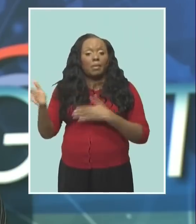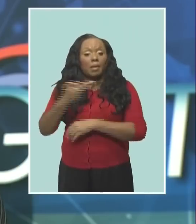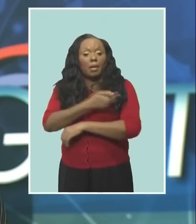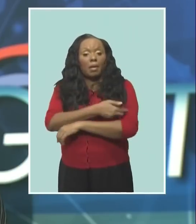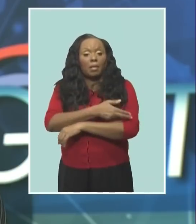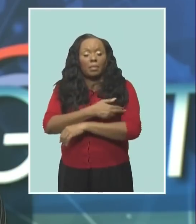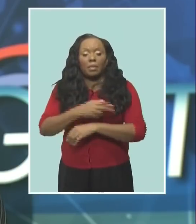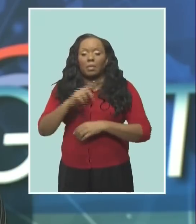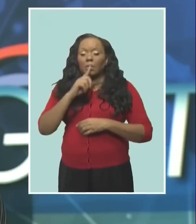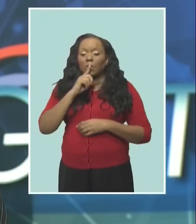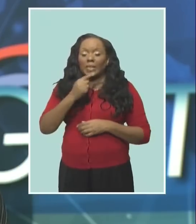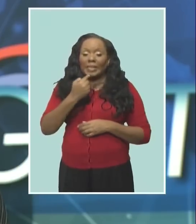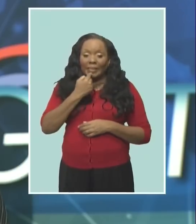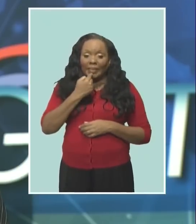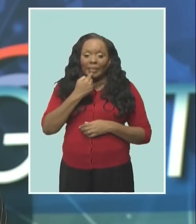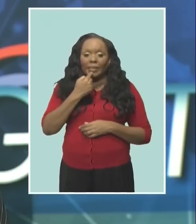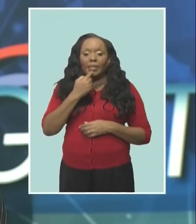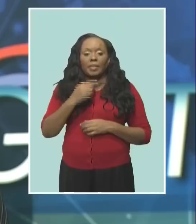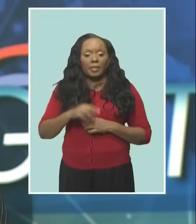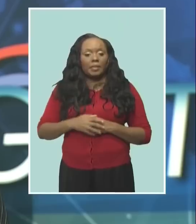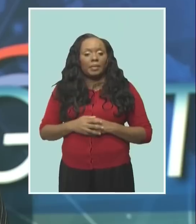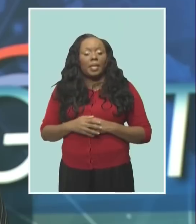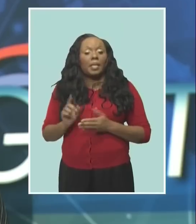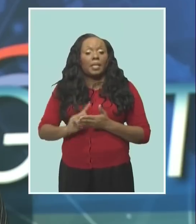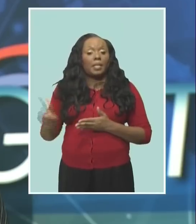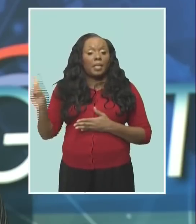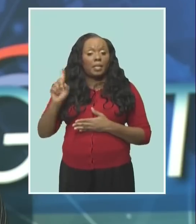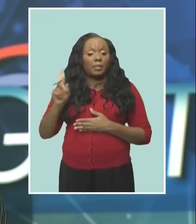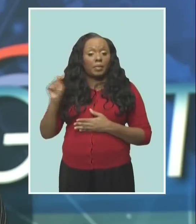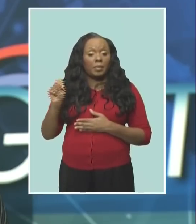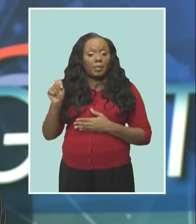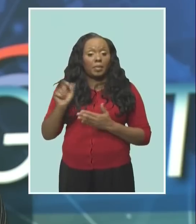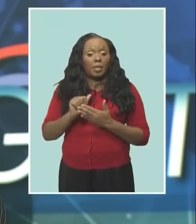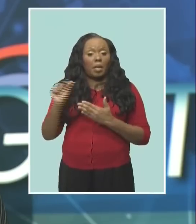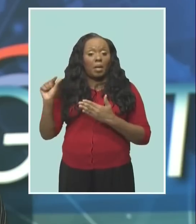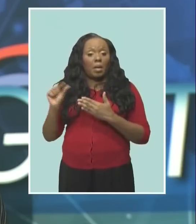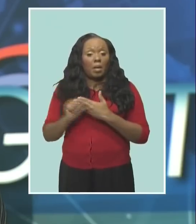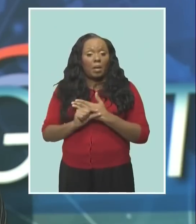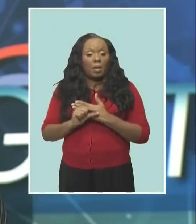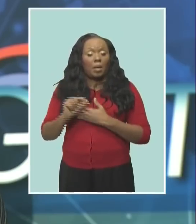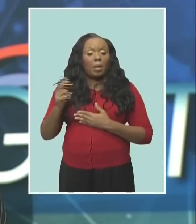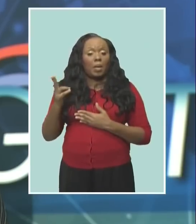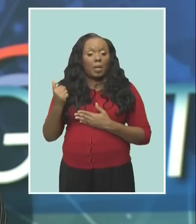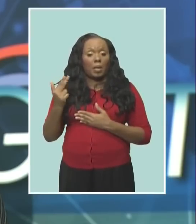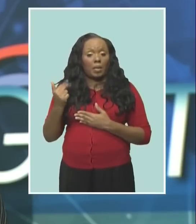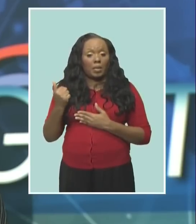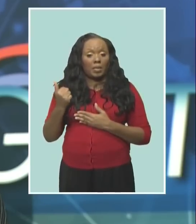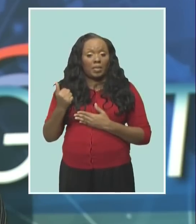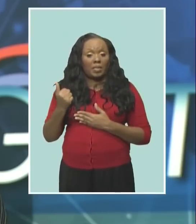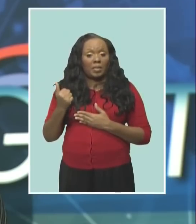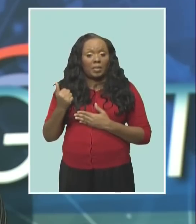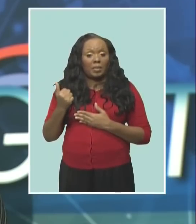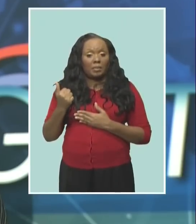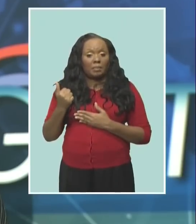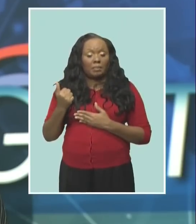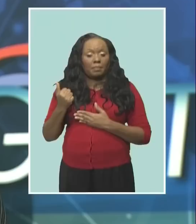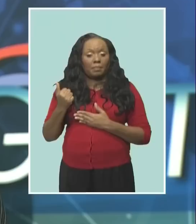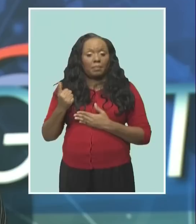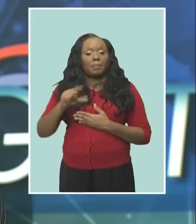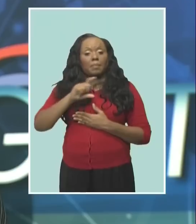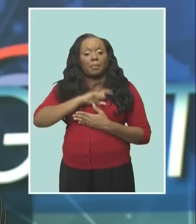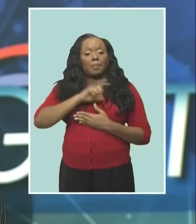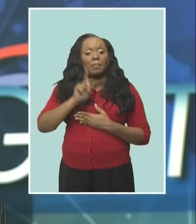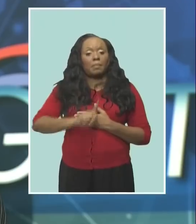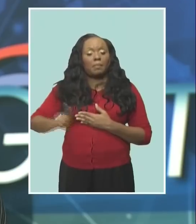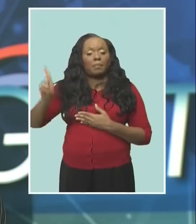in critical condition. According to police reports, on Tuesday, August 13th, lawmen from the District A police station went to